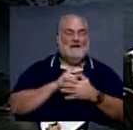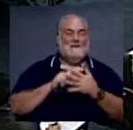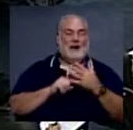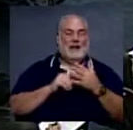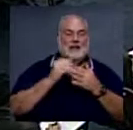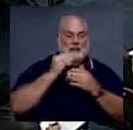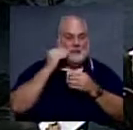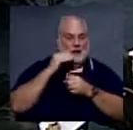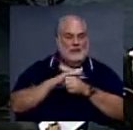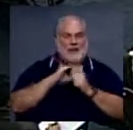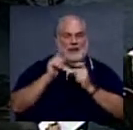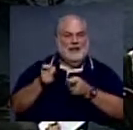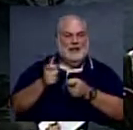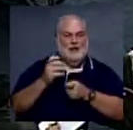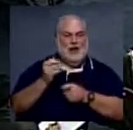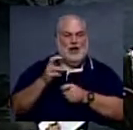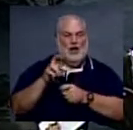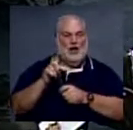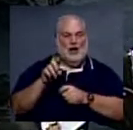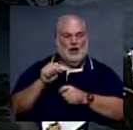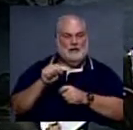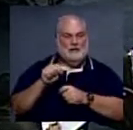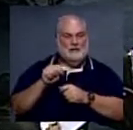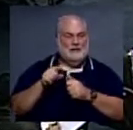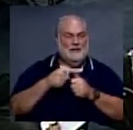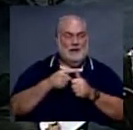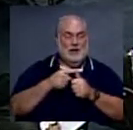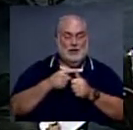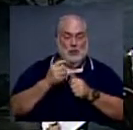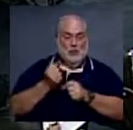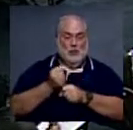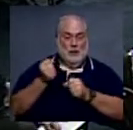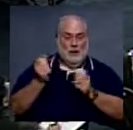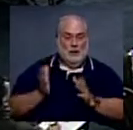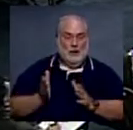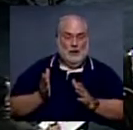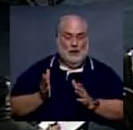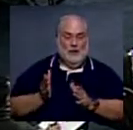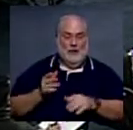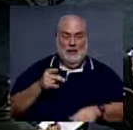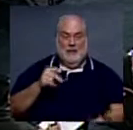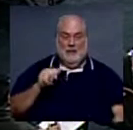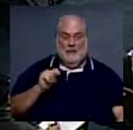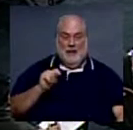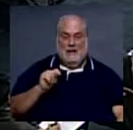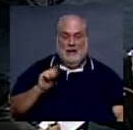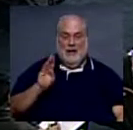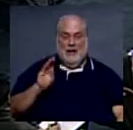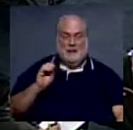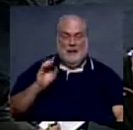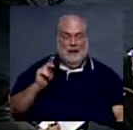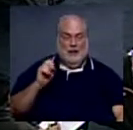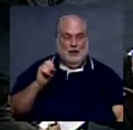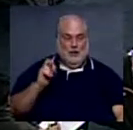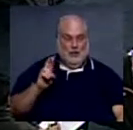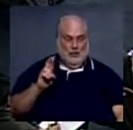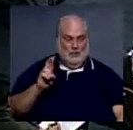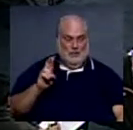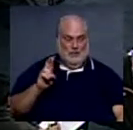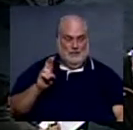associations donated gift cards. So the first winner is Miss Pat Becker.